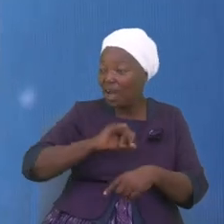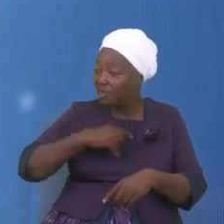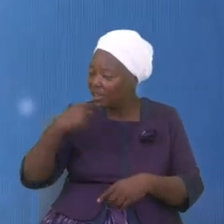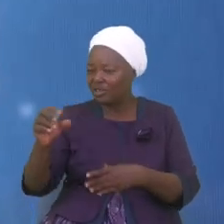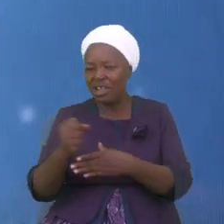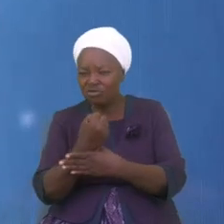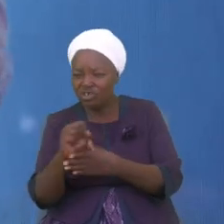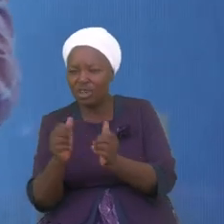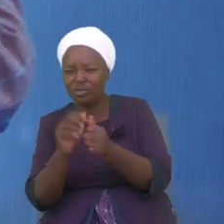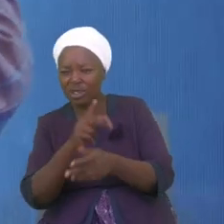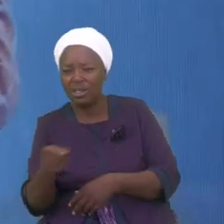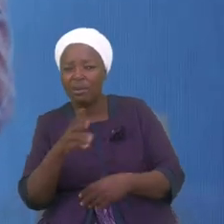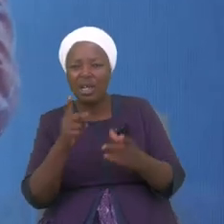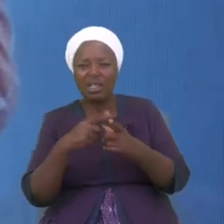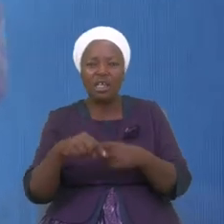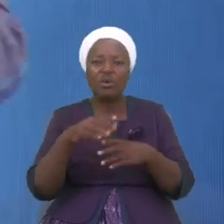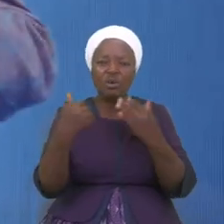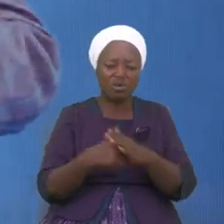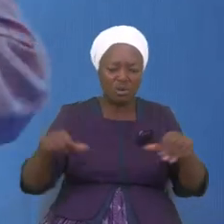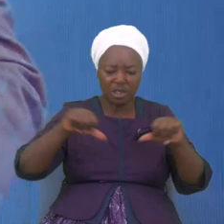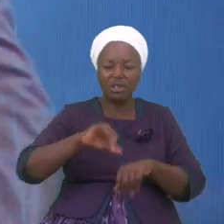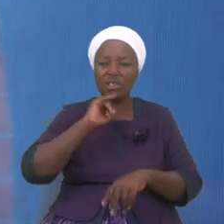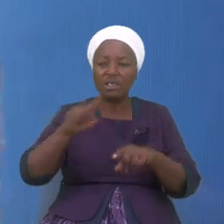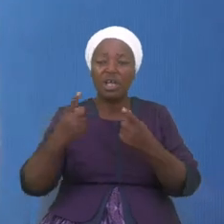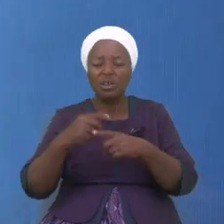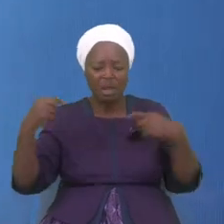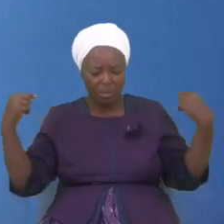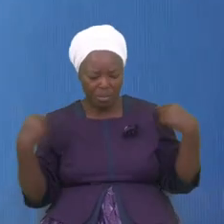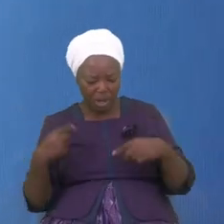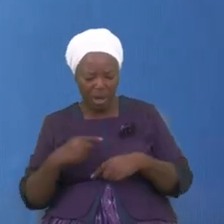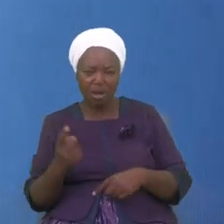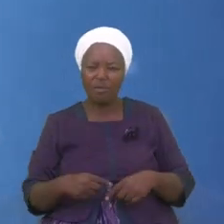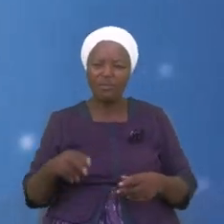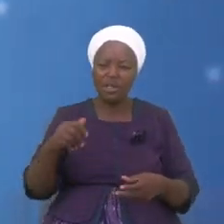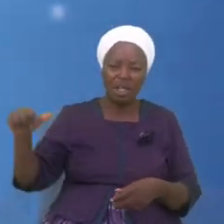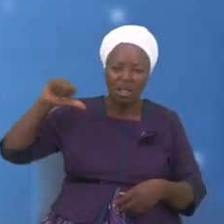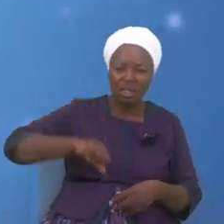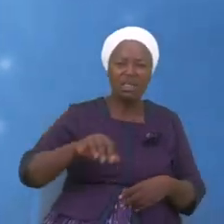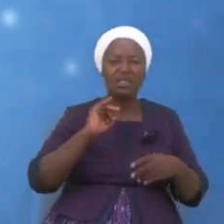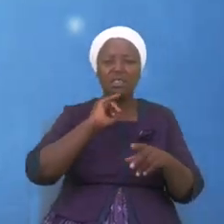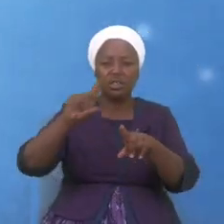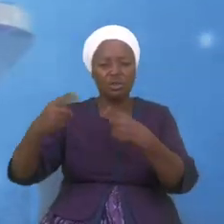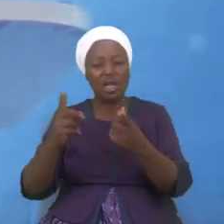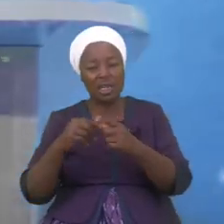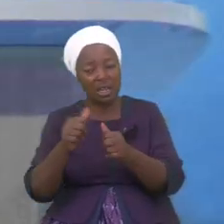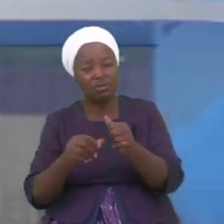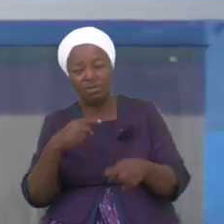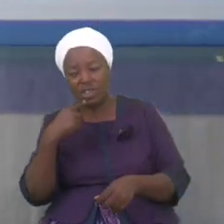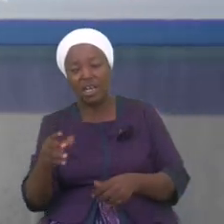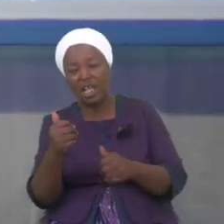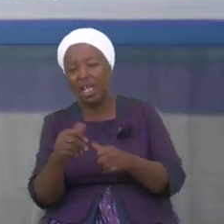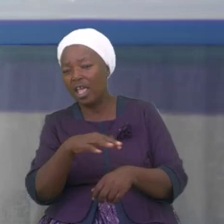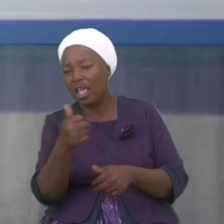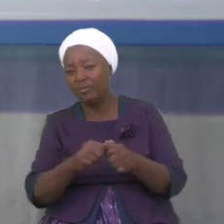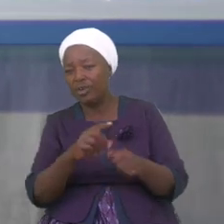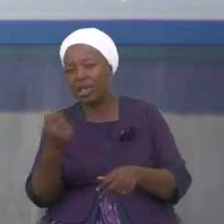gone, and all the pain of the guilt, everything is gone. You'll tell other people, and great will